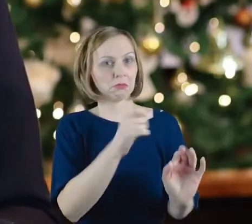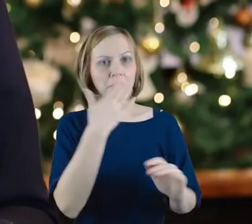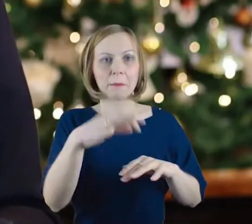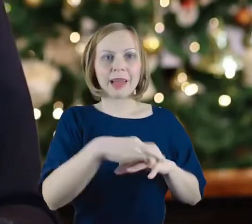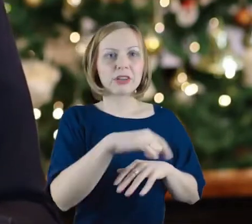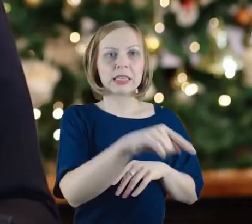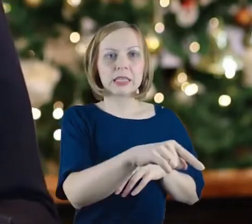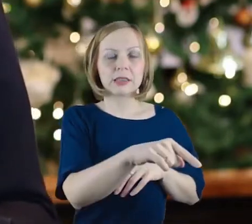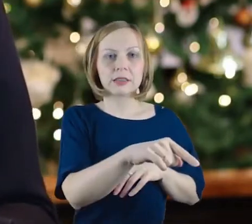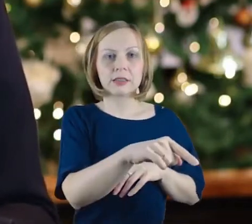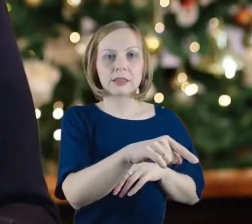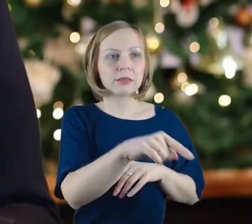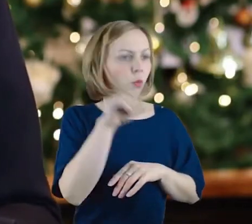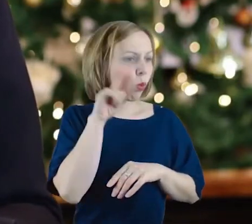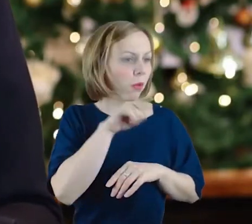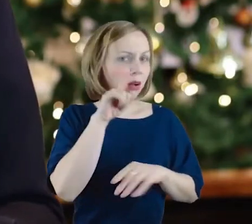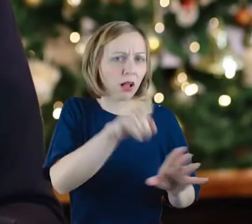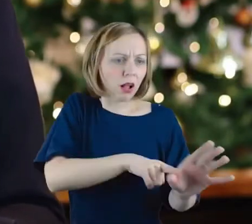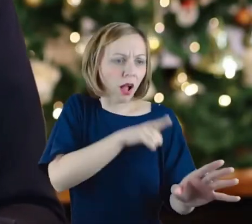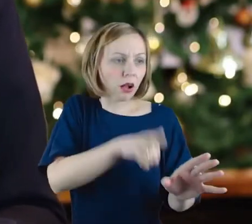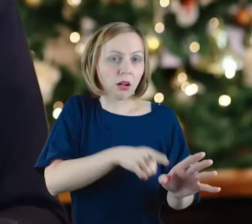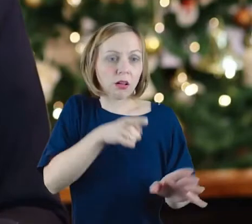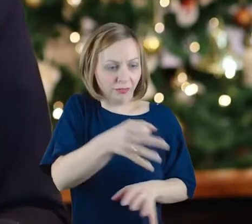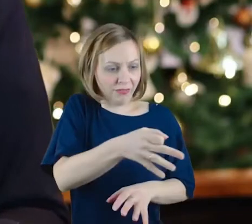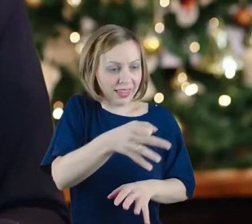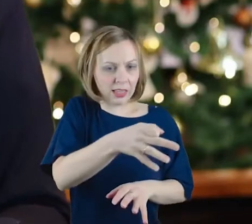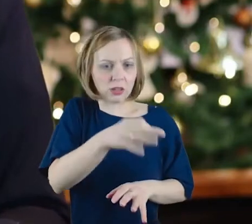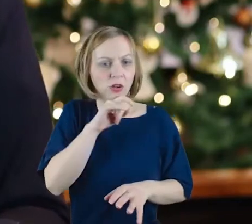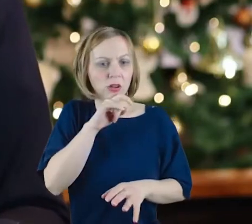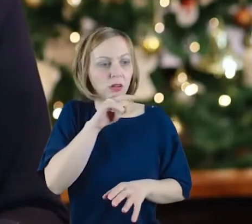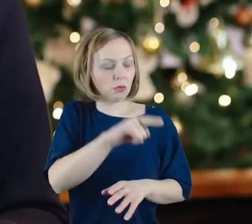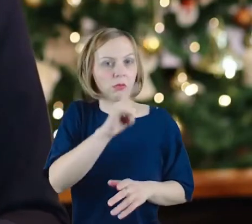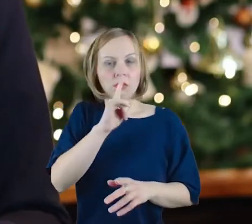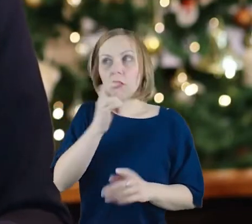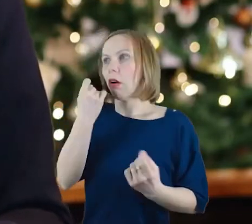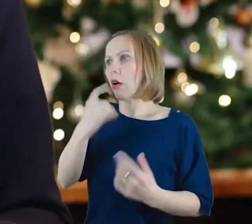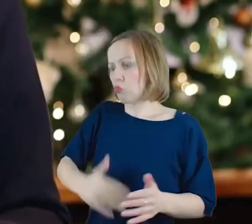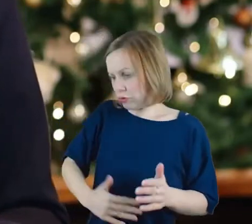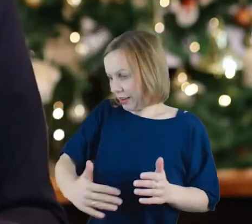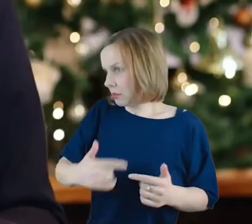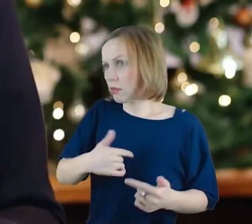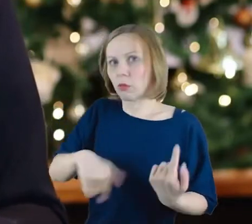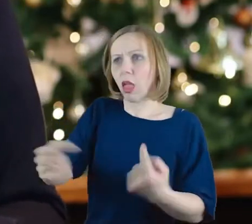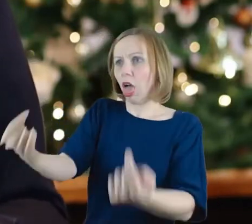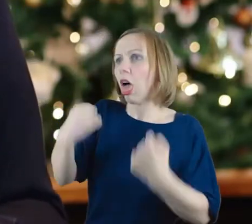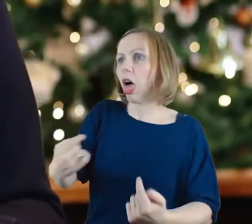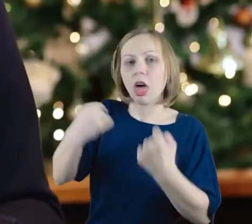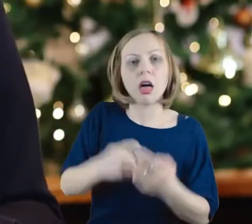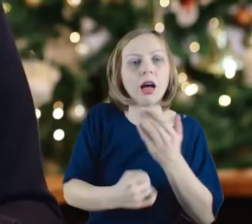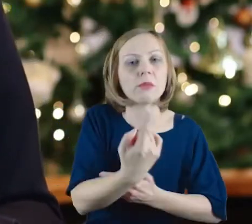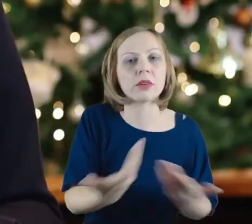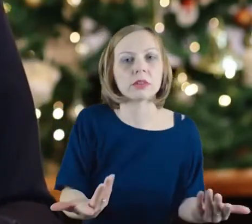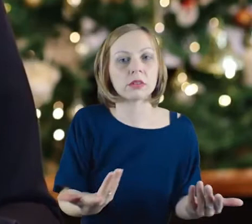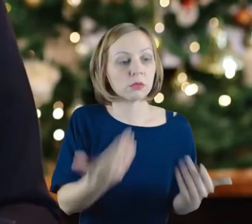unmarried woman living in a small village who will be criticised and condemned as she discovers she is pregnant. We don't